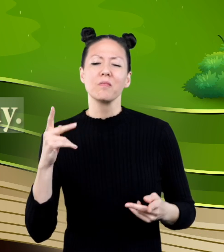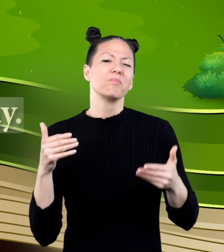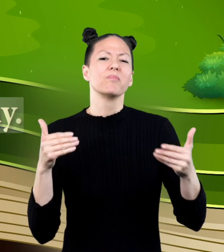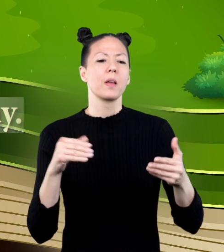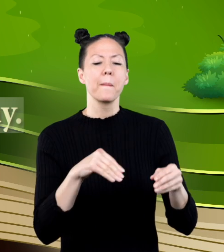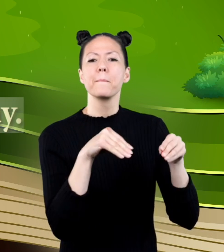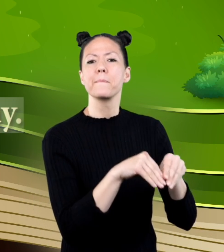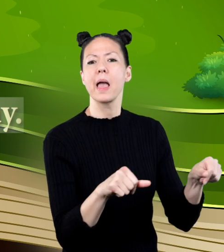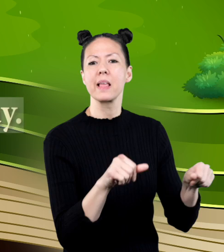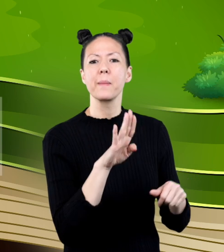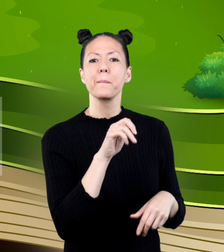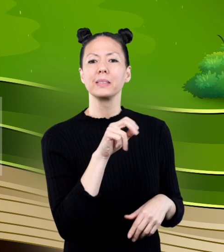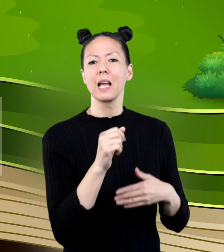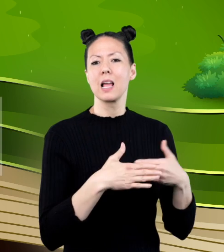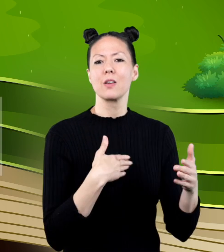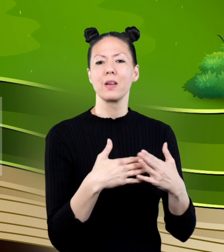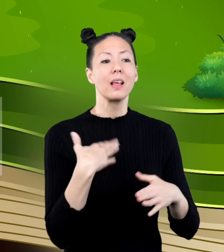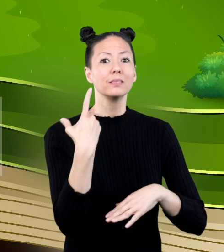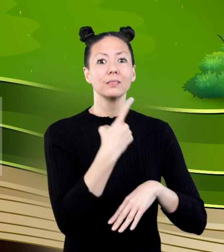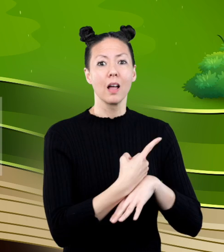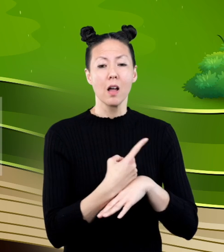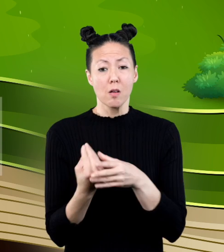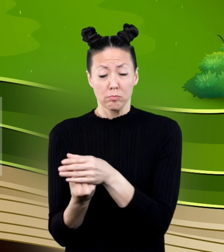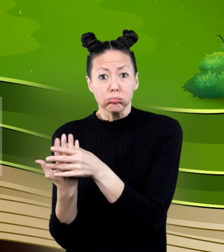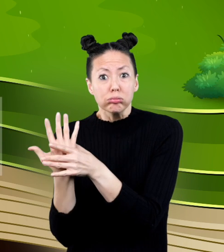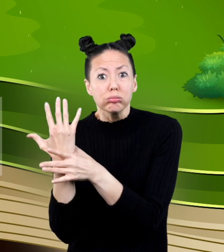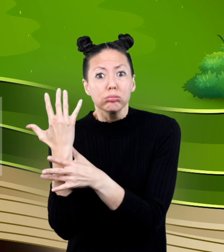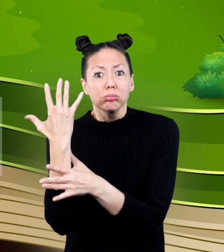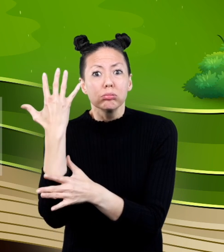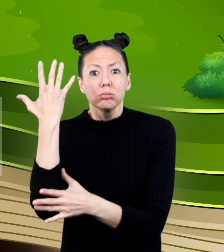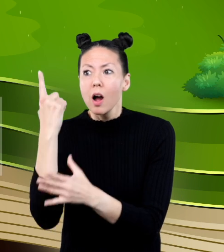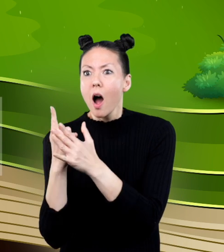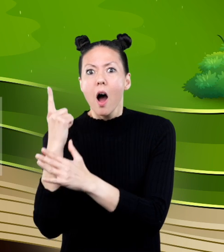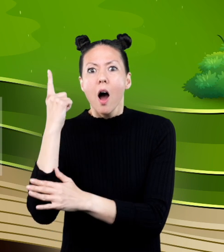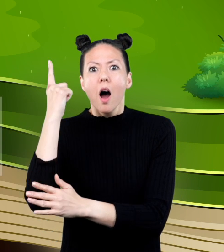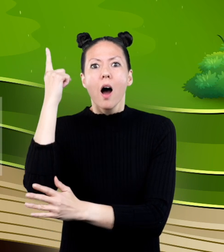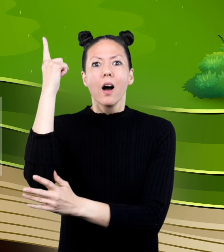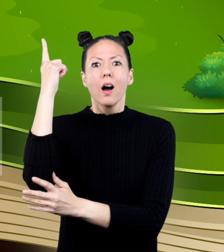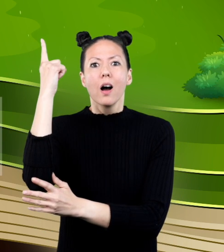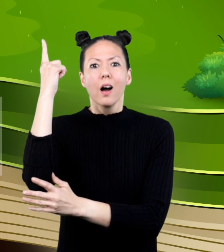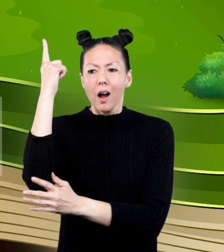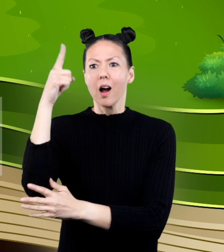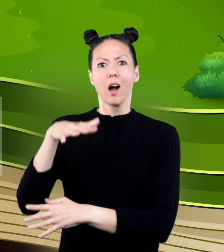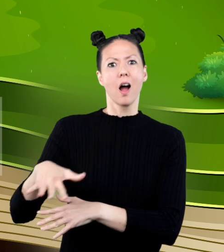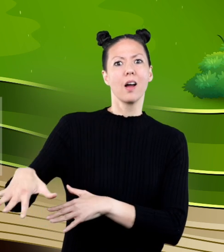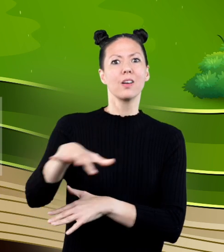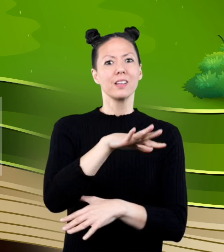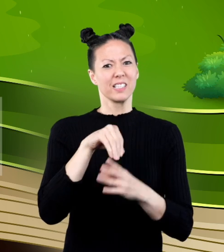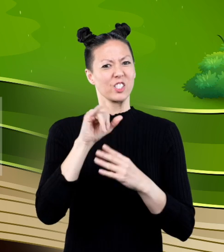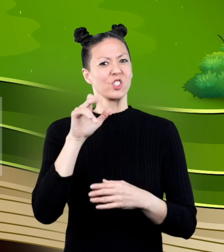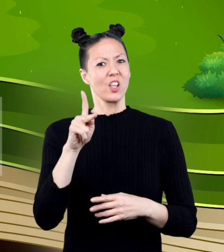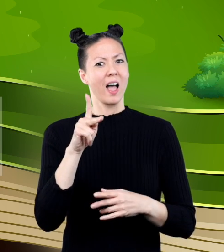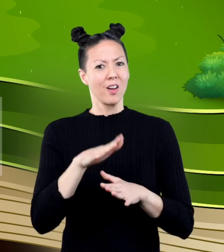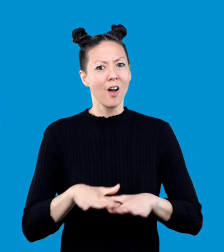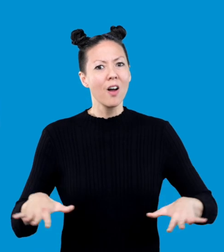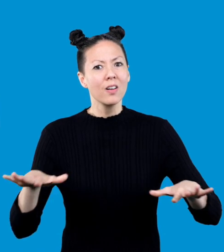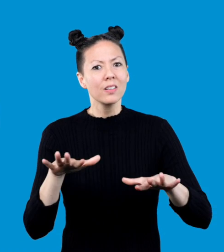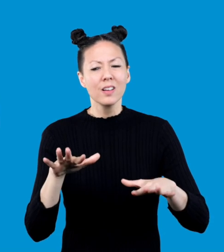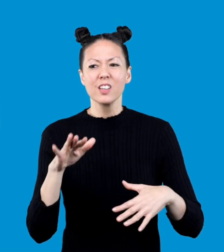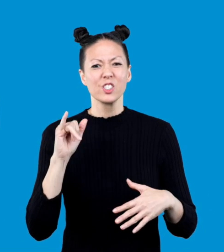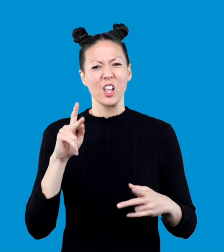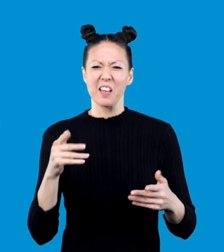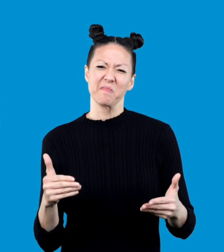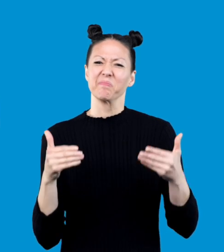beans anyway. The next day, a huge beanstalk has grown in Jack's yard.